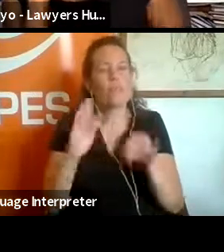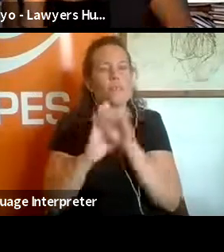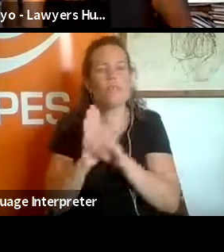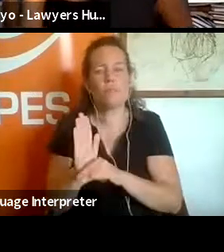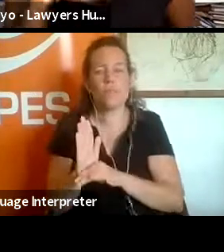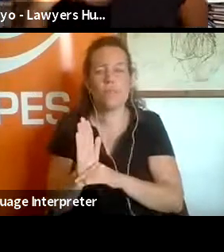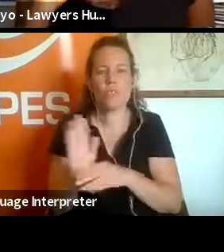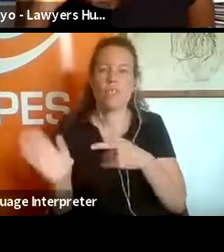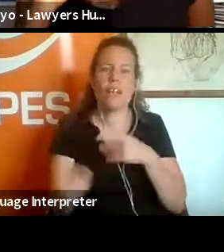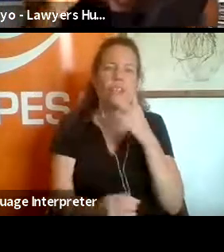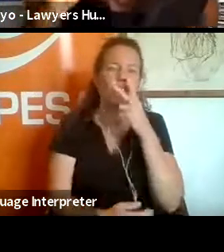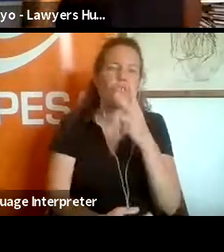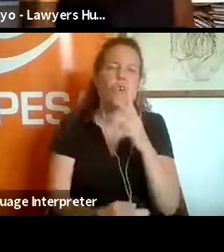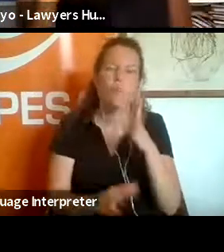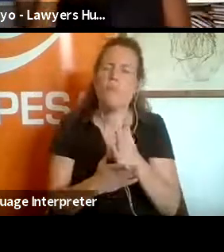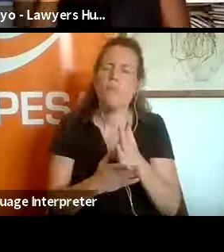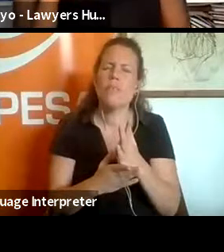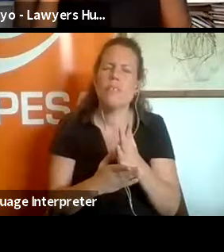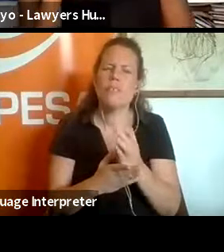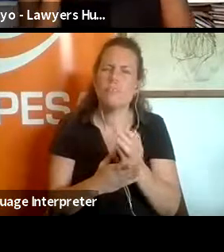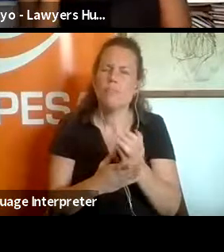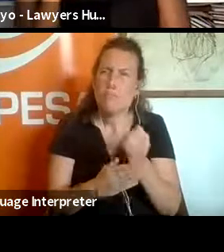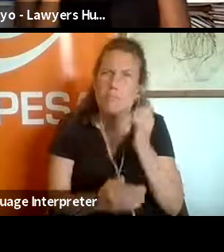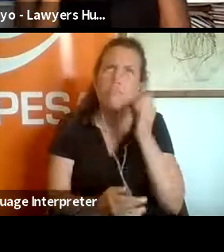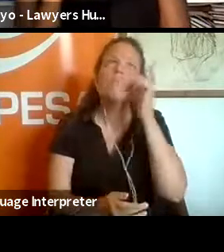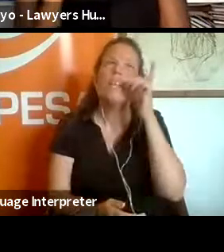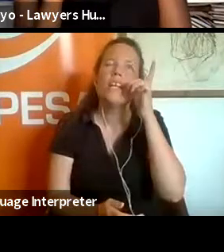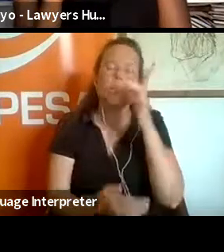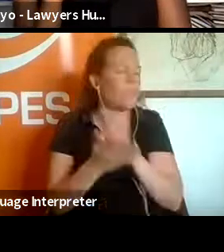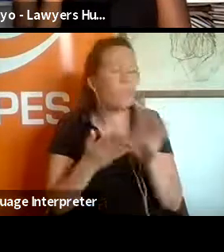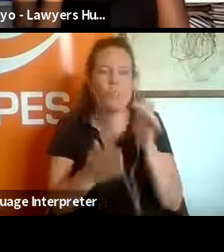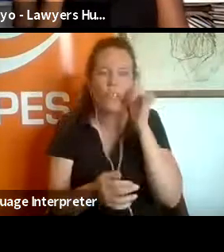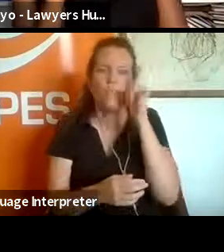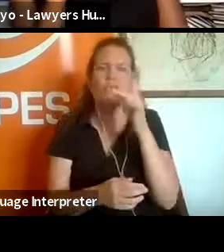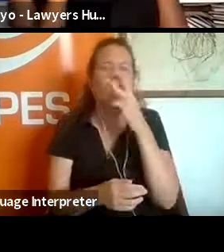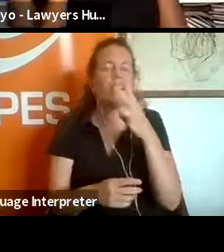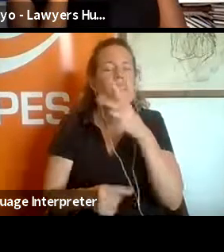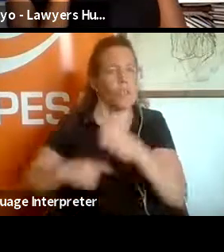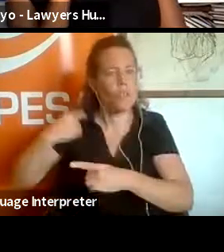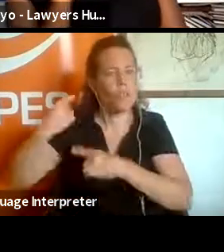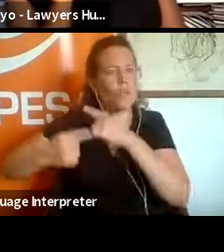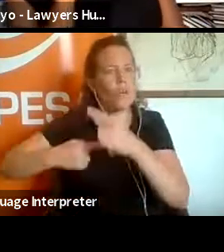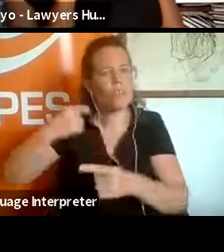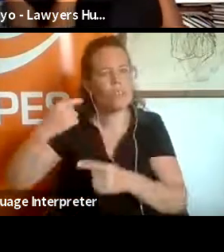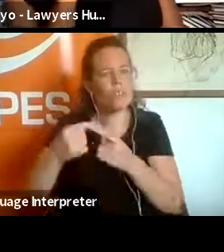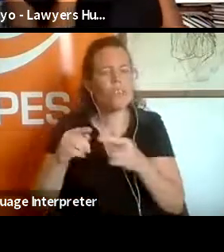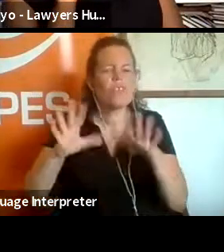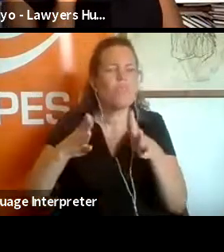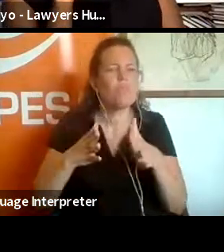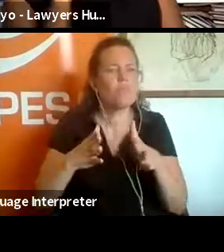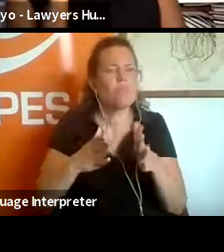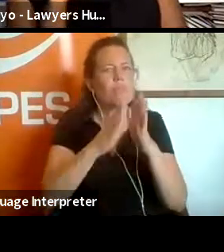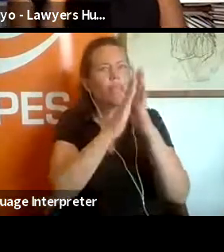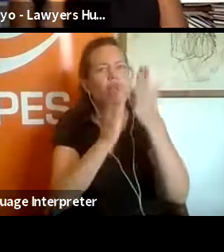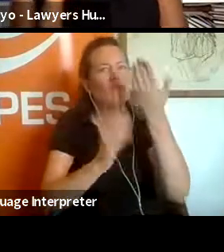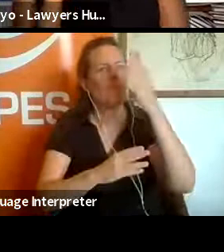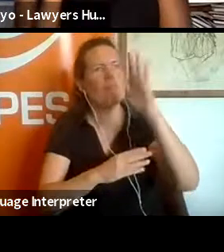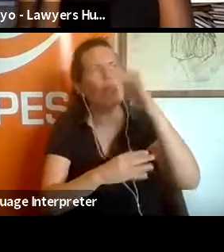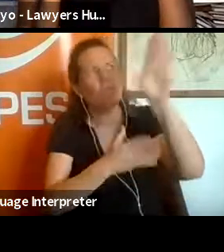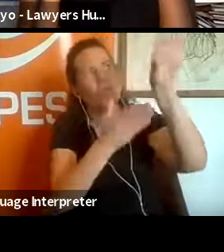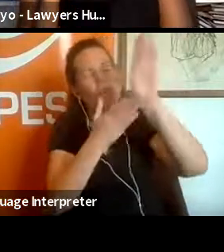saw, maybe deliberately or indeliberately, the process sort of mirrored, for example,